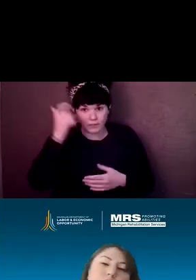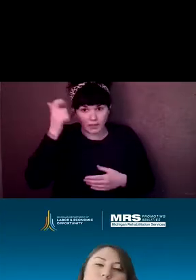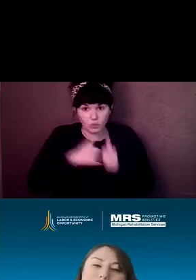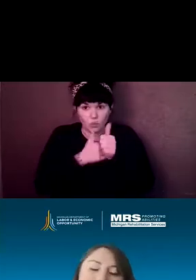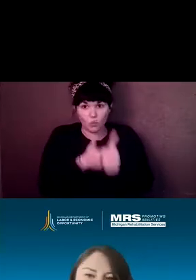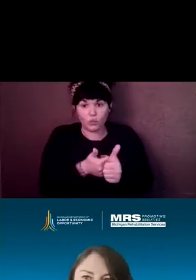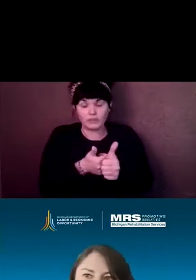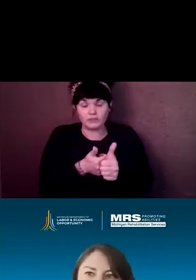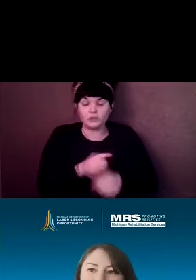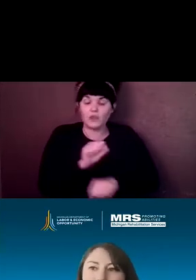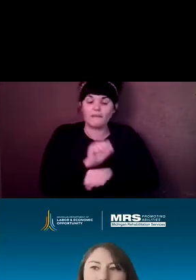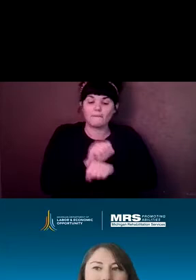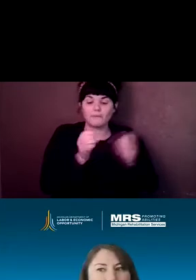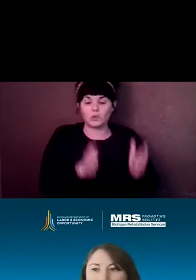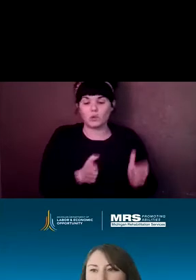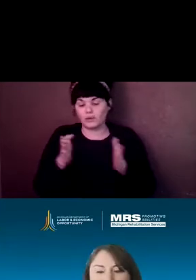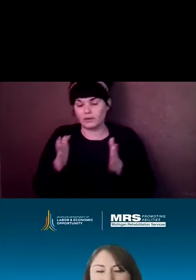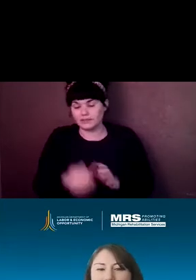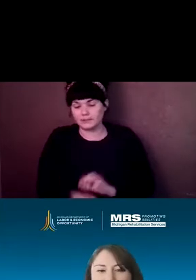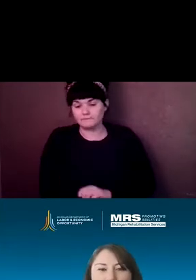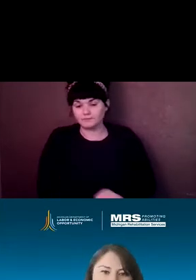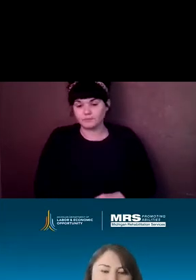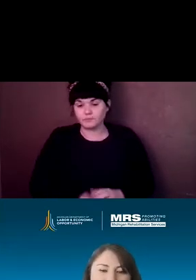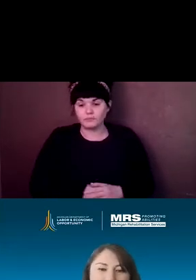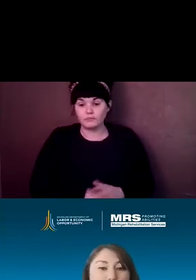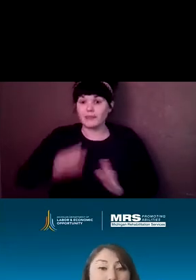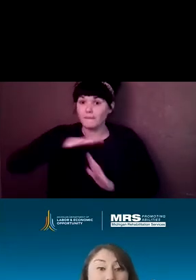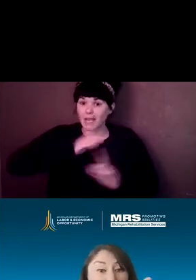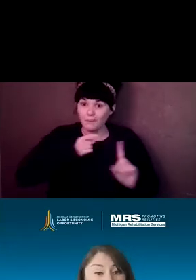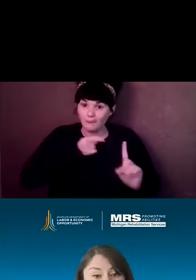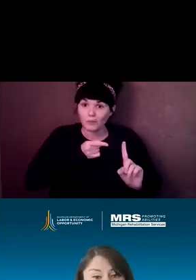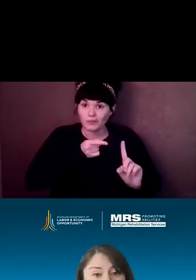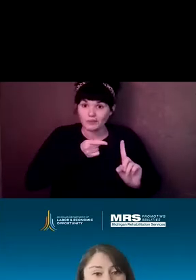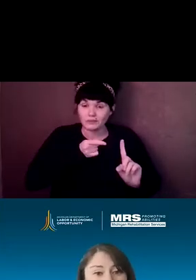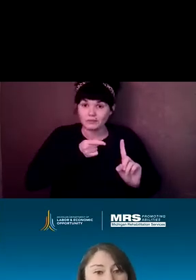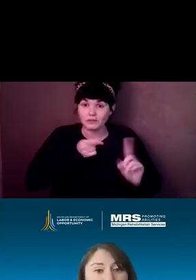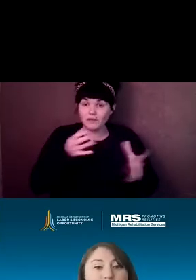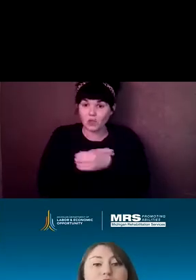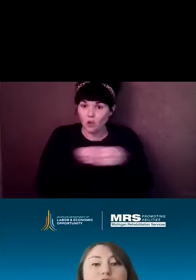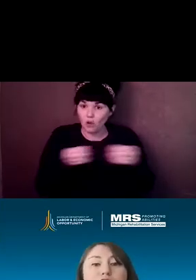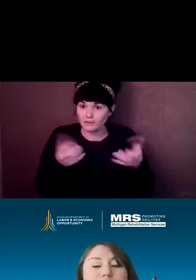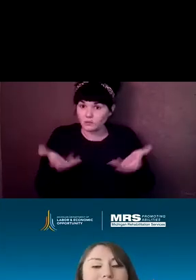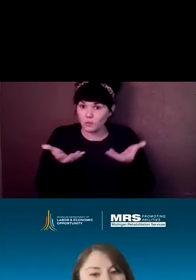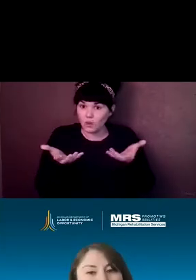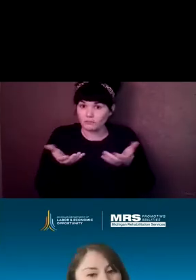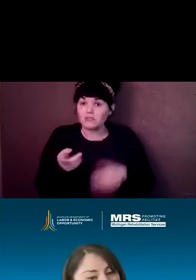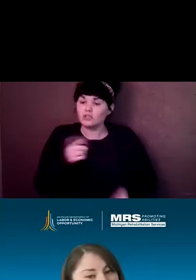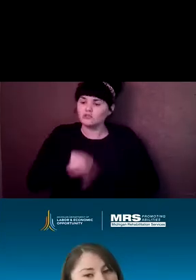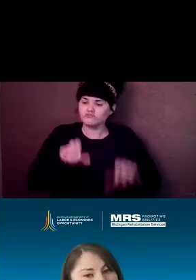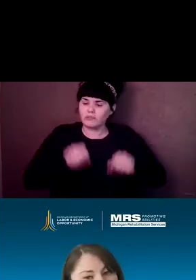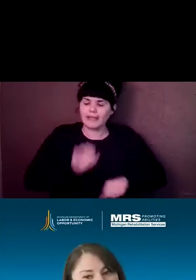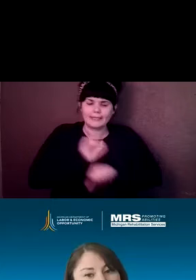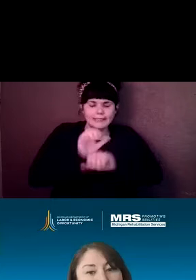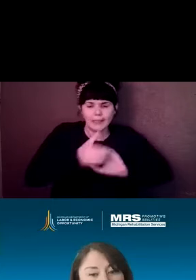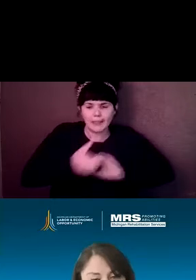to employees, the main purpose of an office was to collaborate, to assess equipment